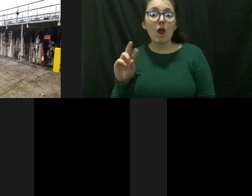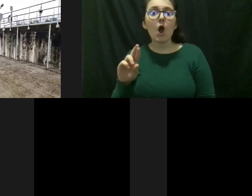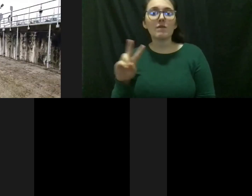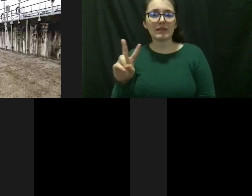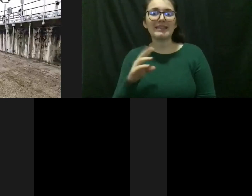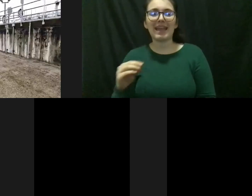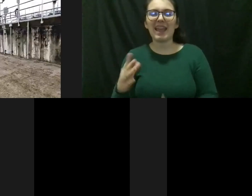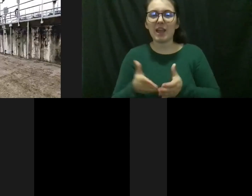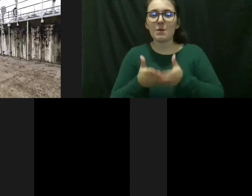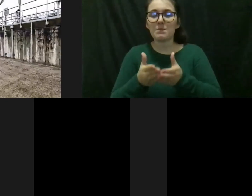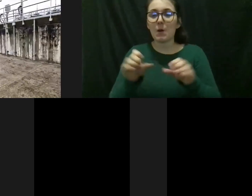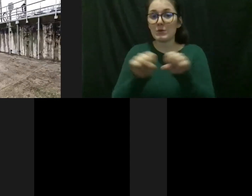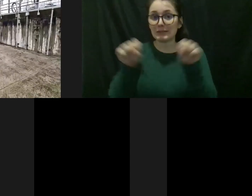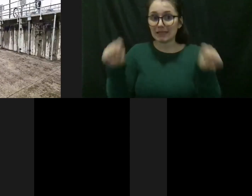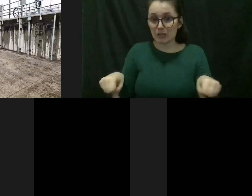our tour. Okay.